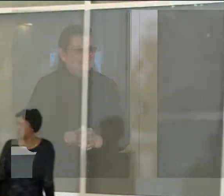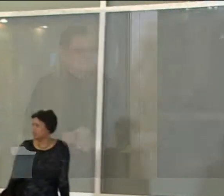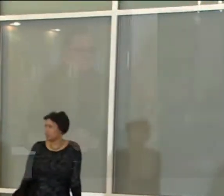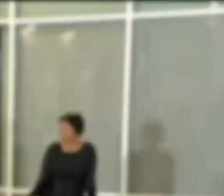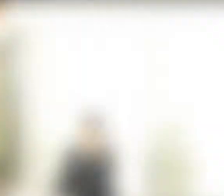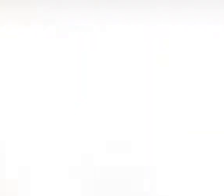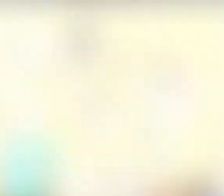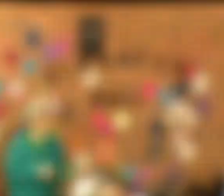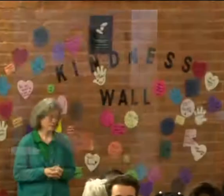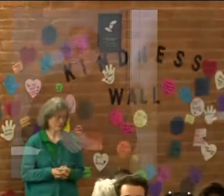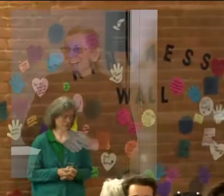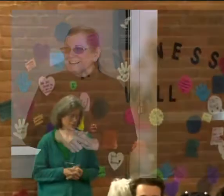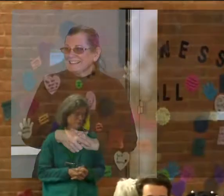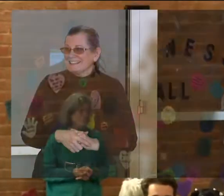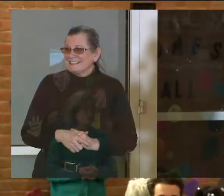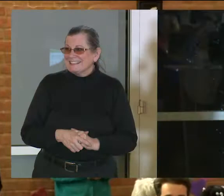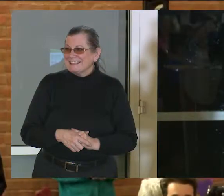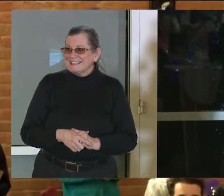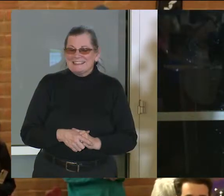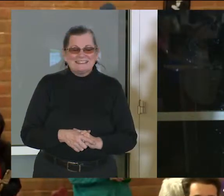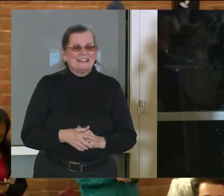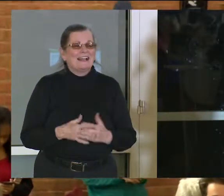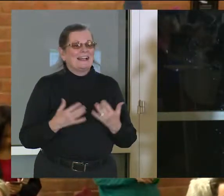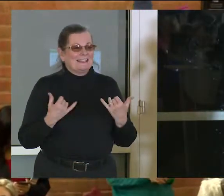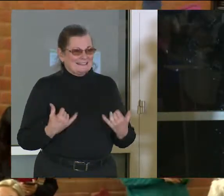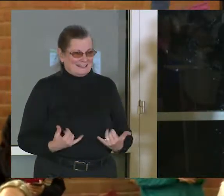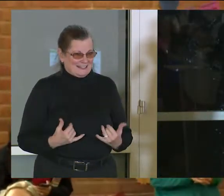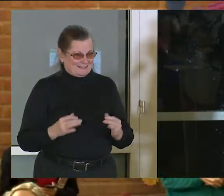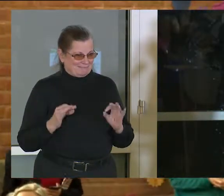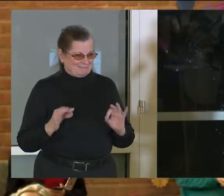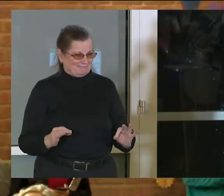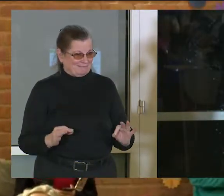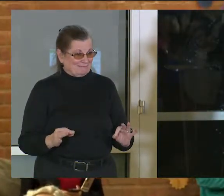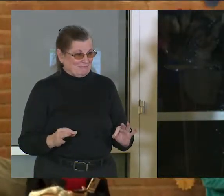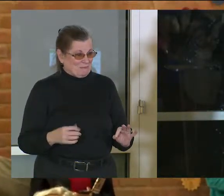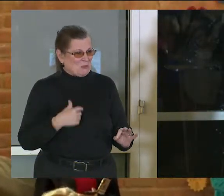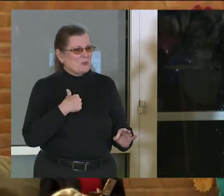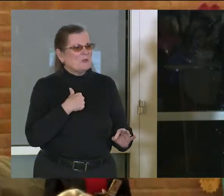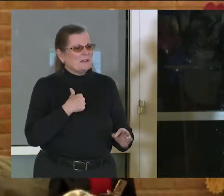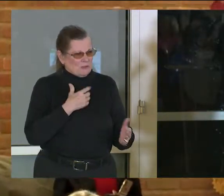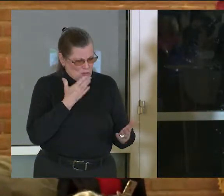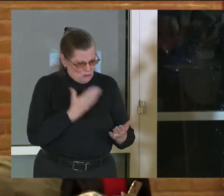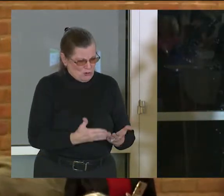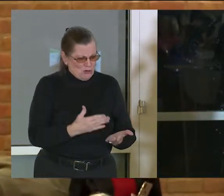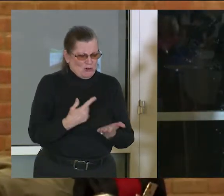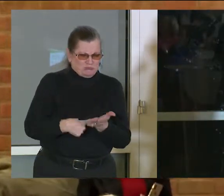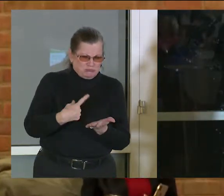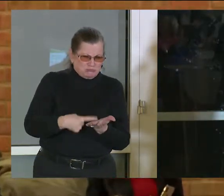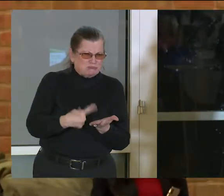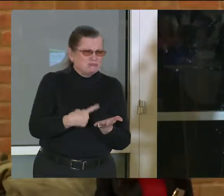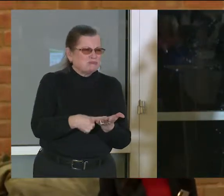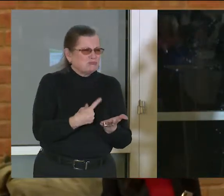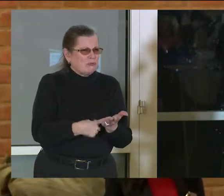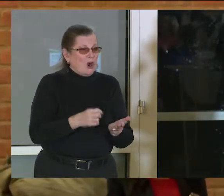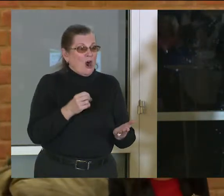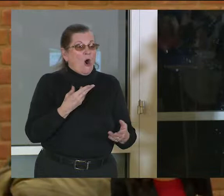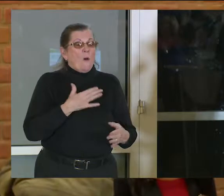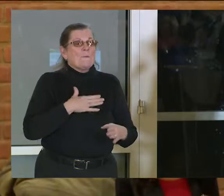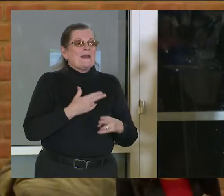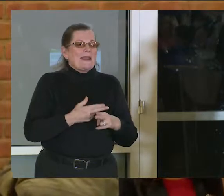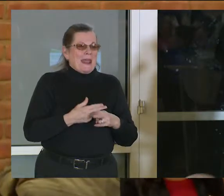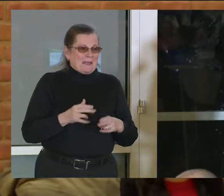and your ward. Okay. We had a robust conversation. Oh, my name is Geoff County. I live in Ward